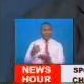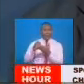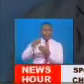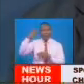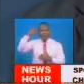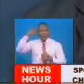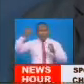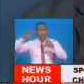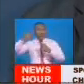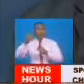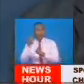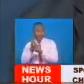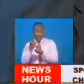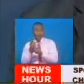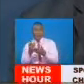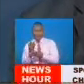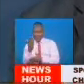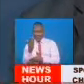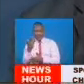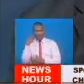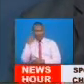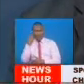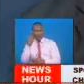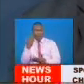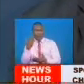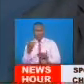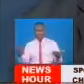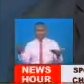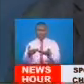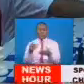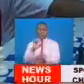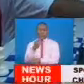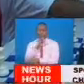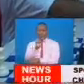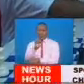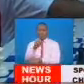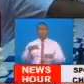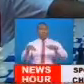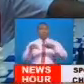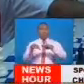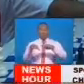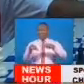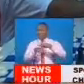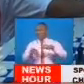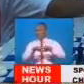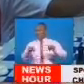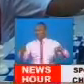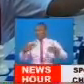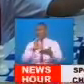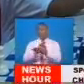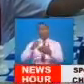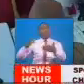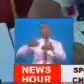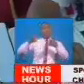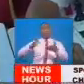development of people. And I think that if we introduce chess, especially at the basic level, to our schools and students, and